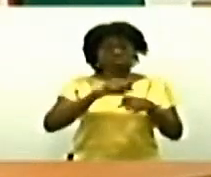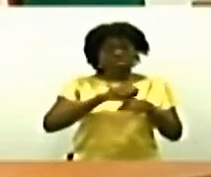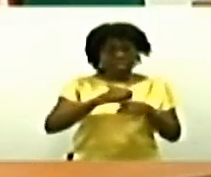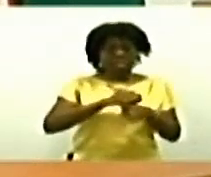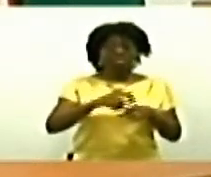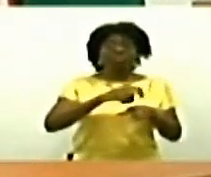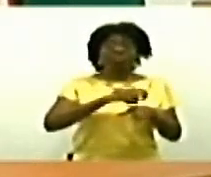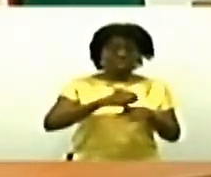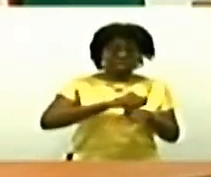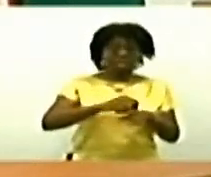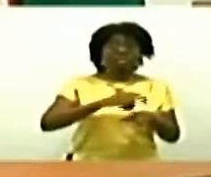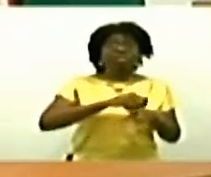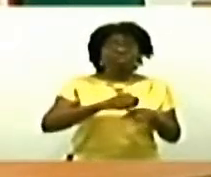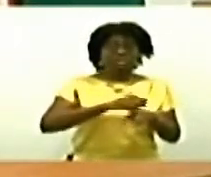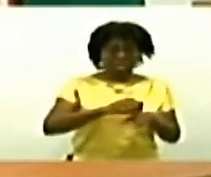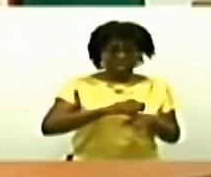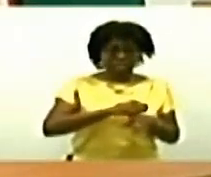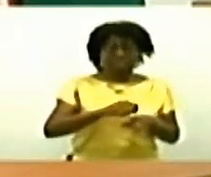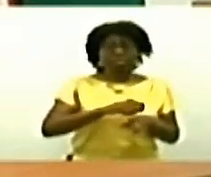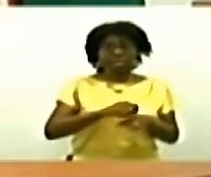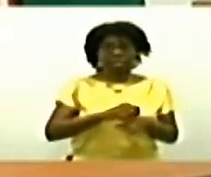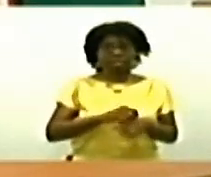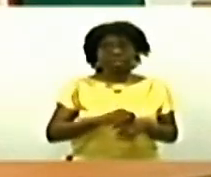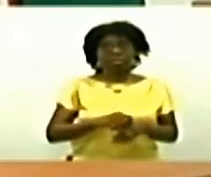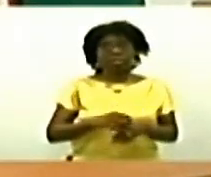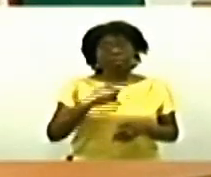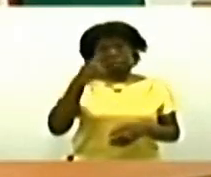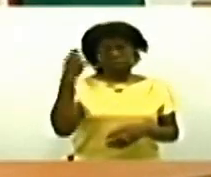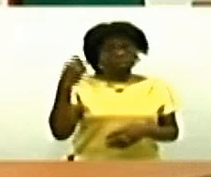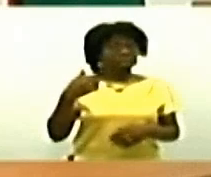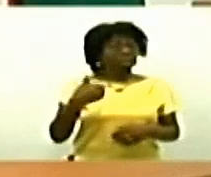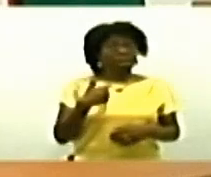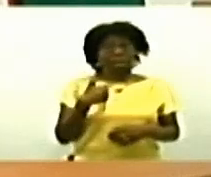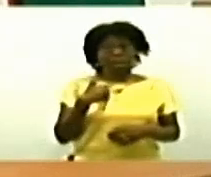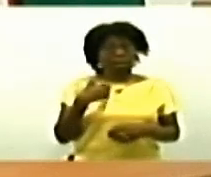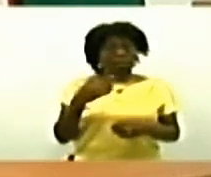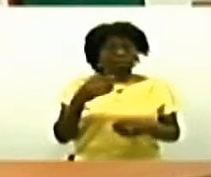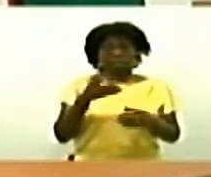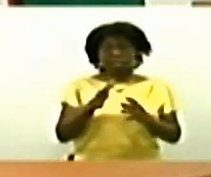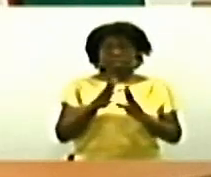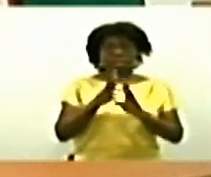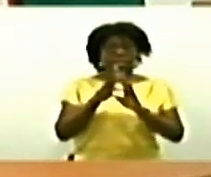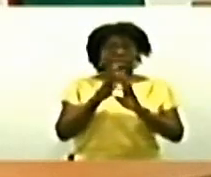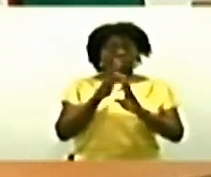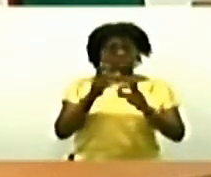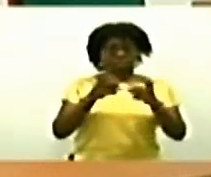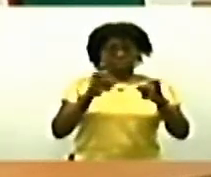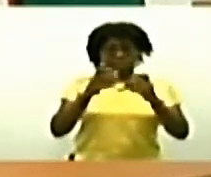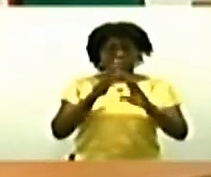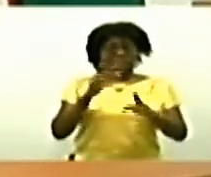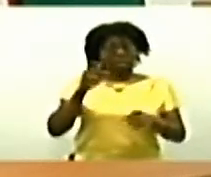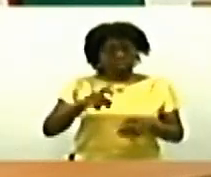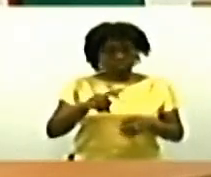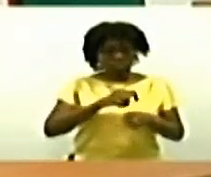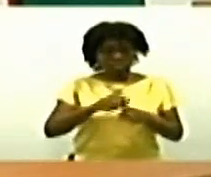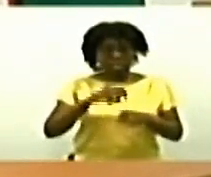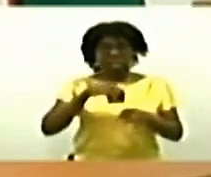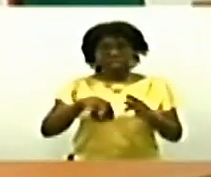training, training, training, training. Because you have, these wardens have to be trained in psychology.